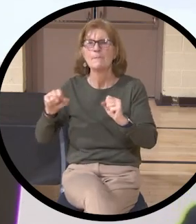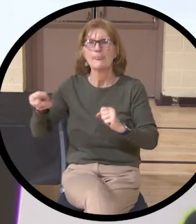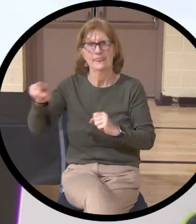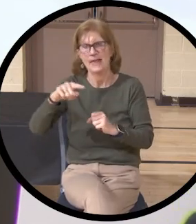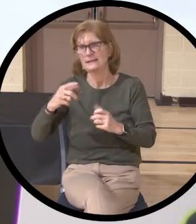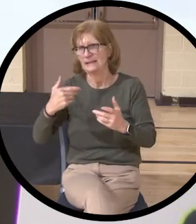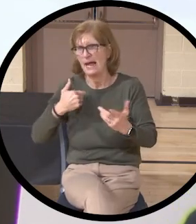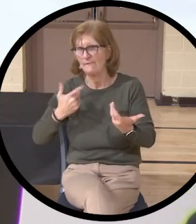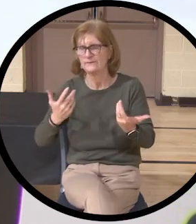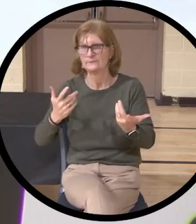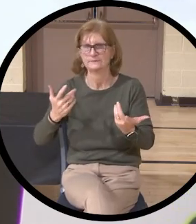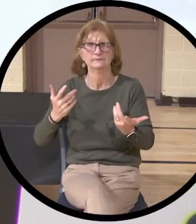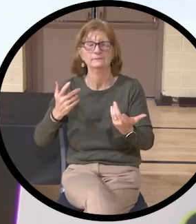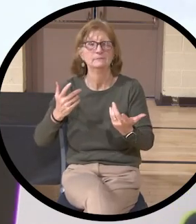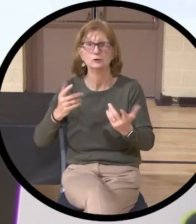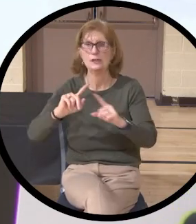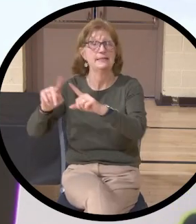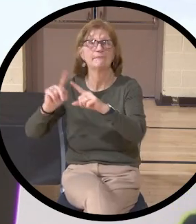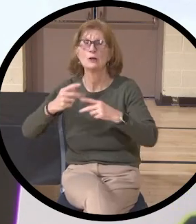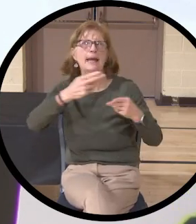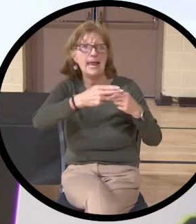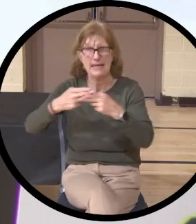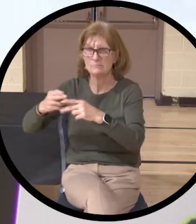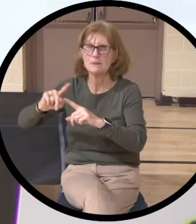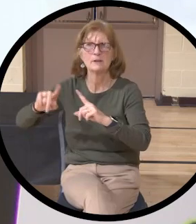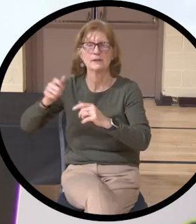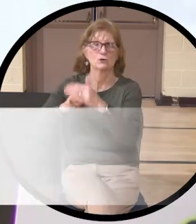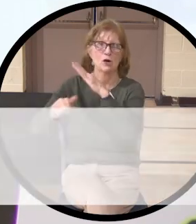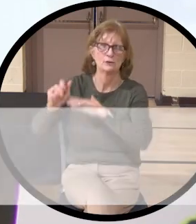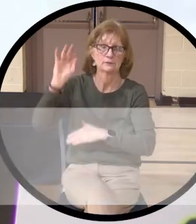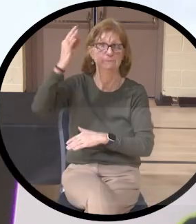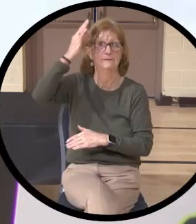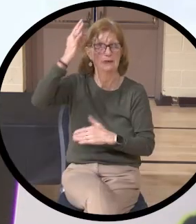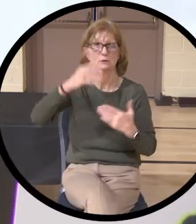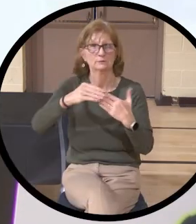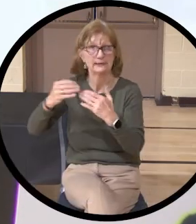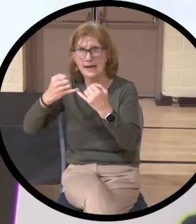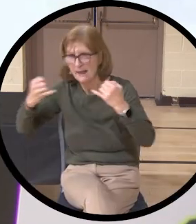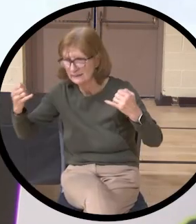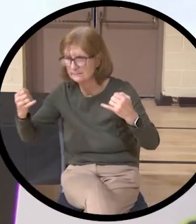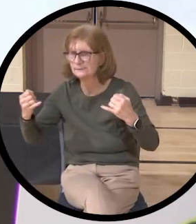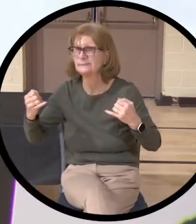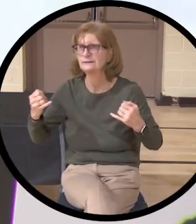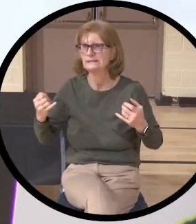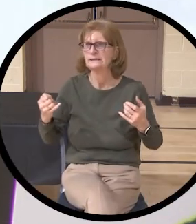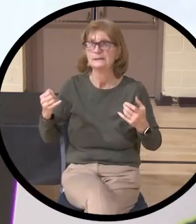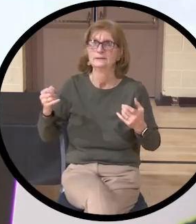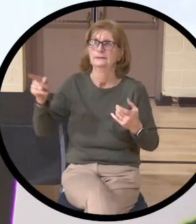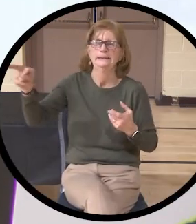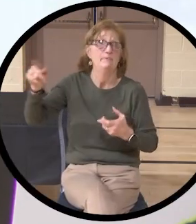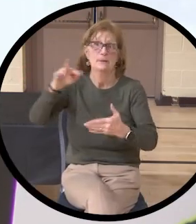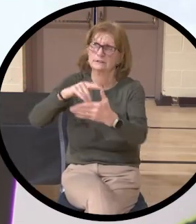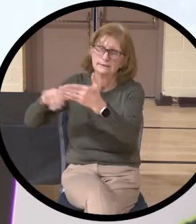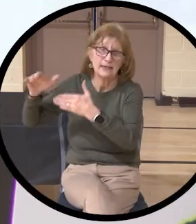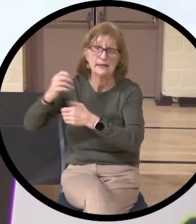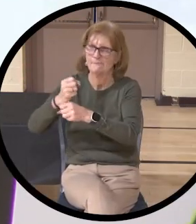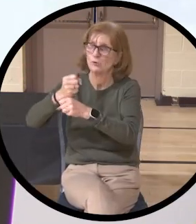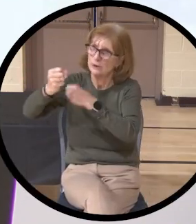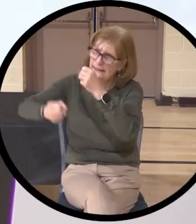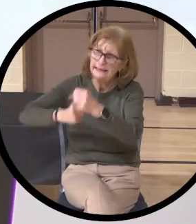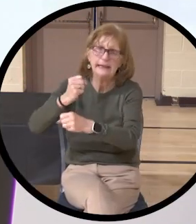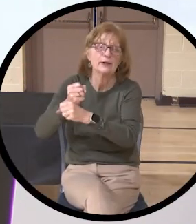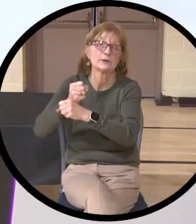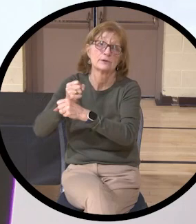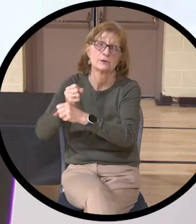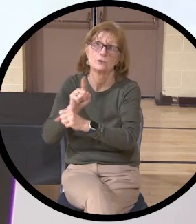by federal state guidelines that I've mentioned a few times now. And so the reason for that is because they are studied for years before they even